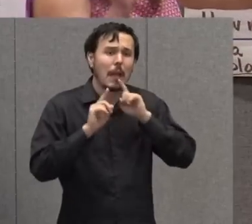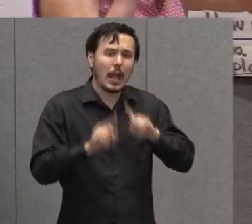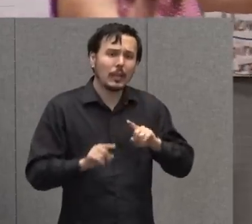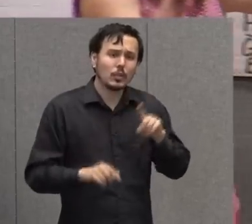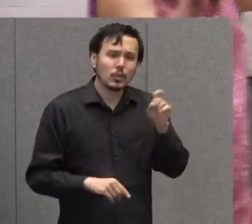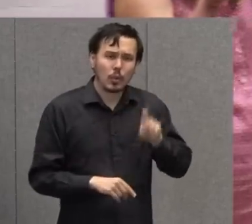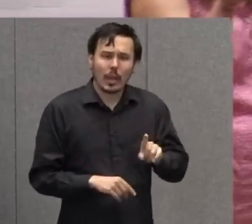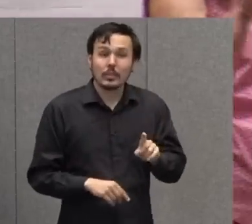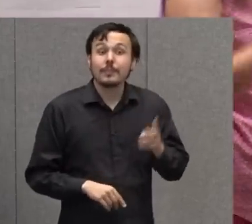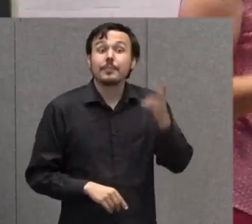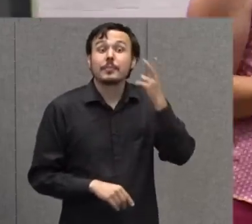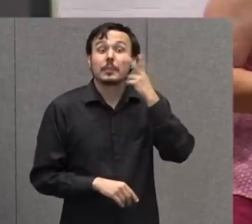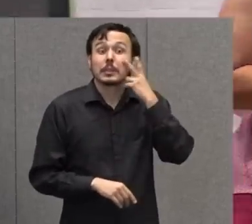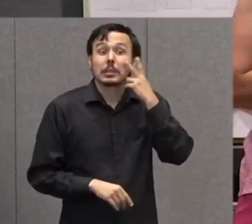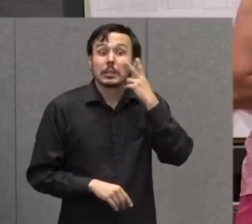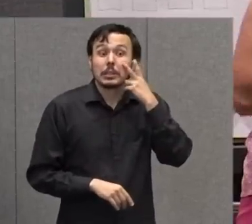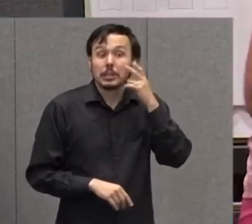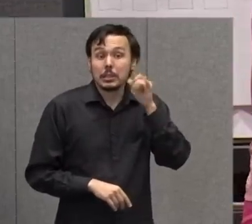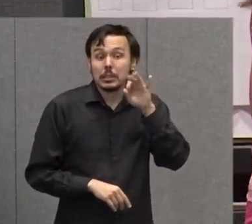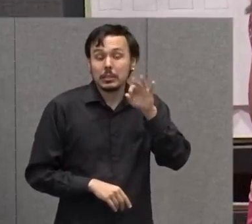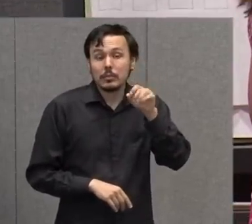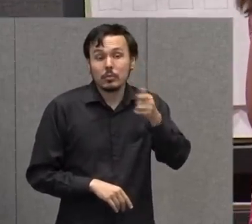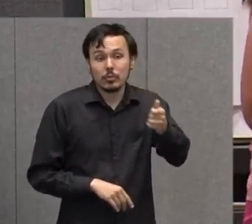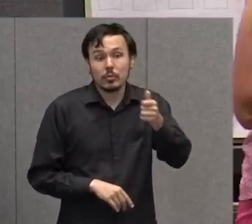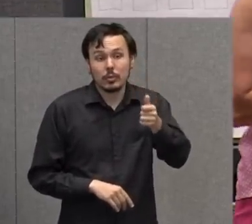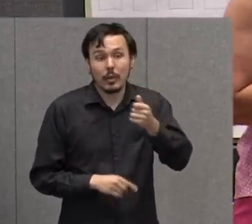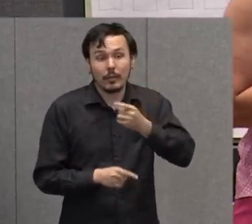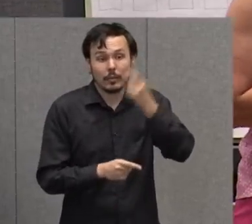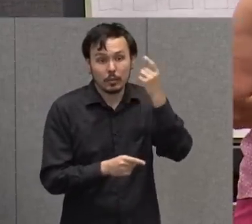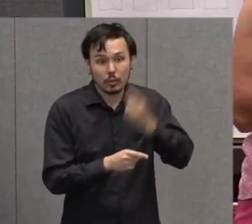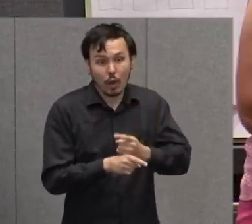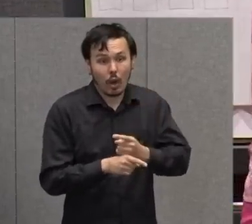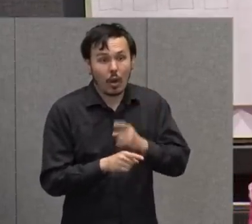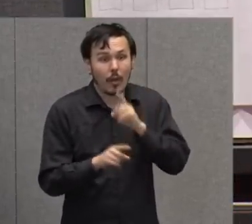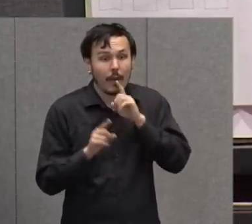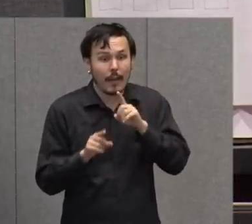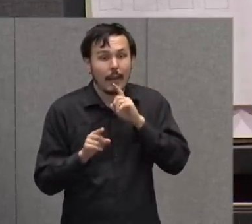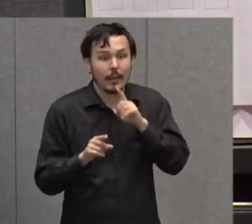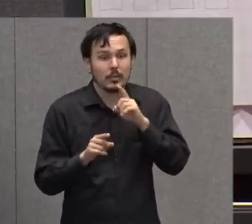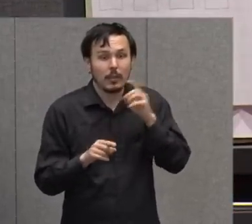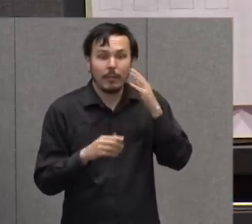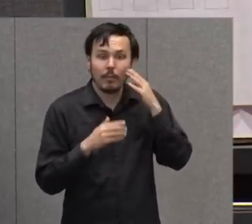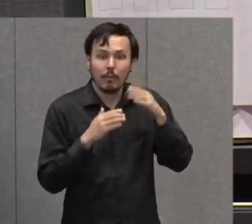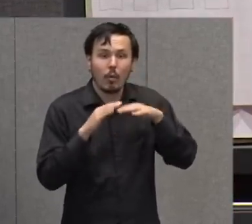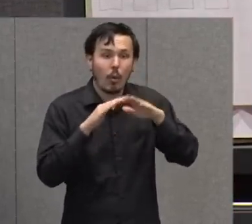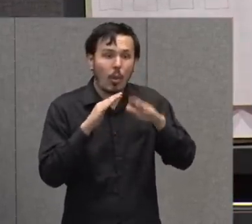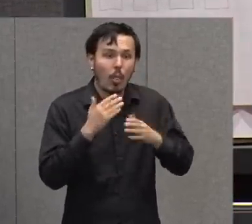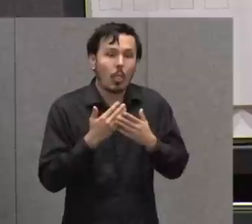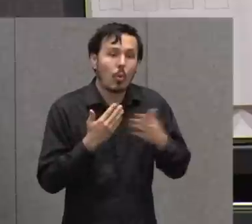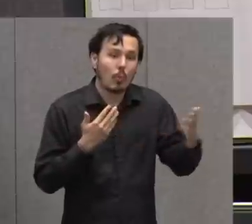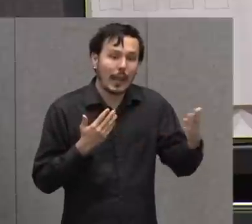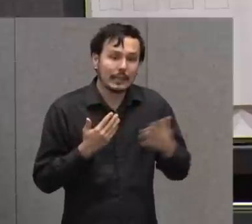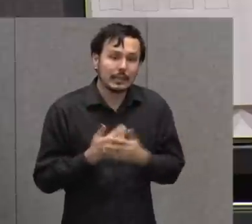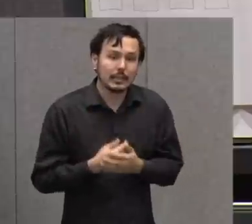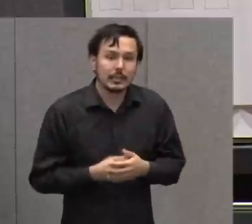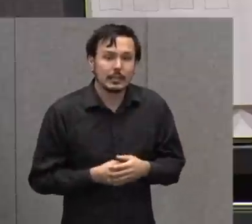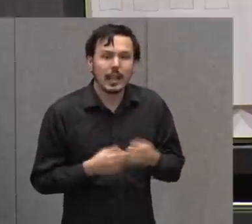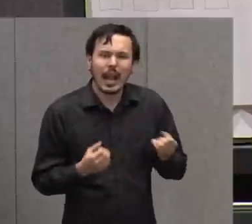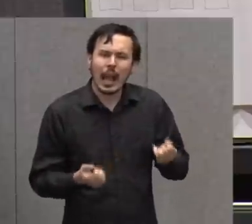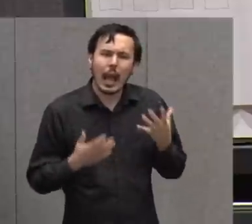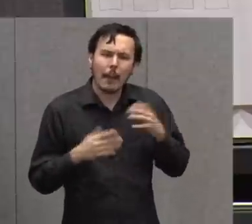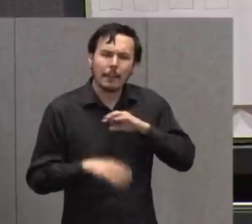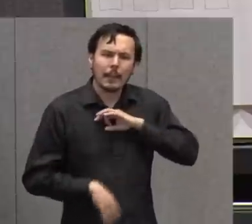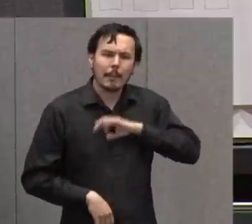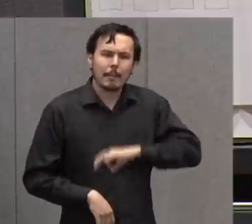Let's see if you got the correct answers on the rest of them. So let's start here. How many